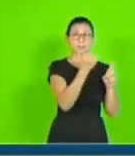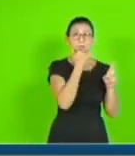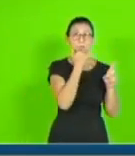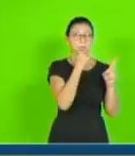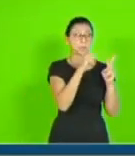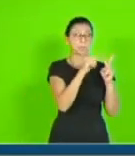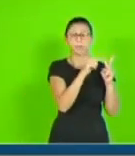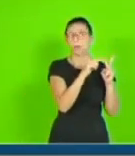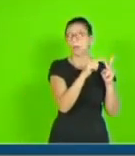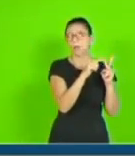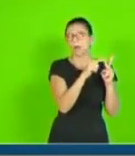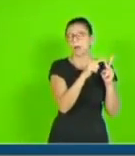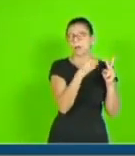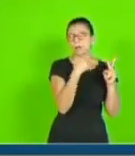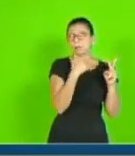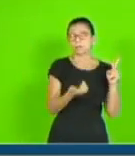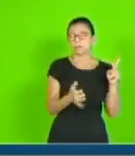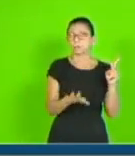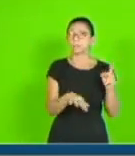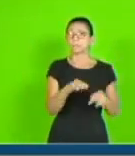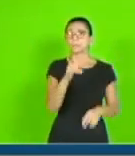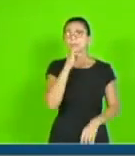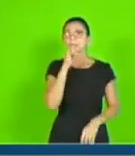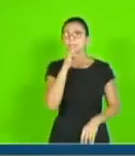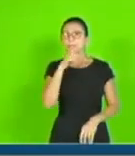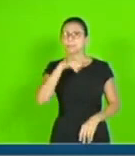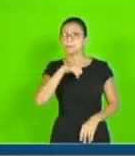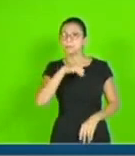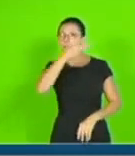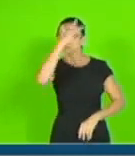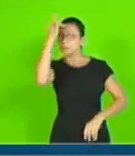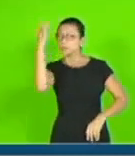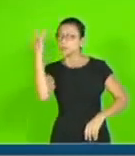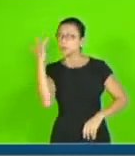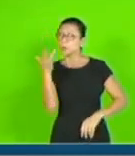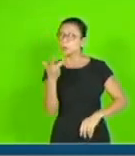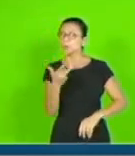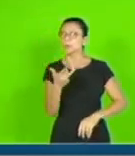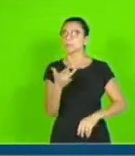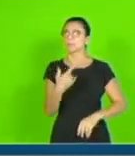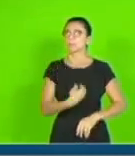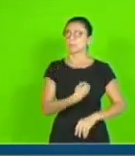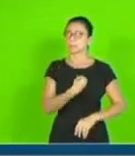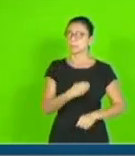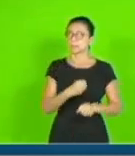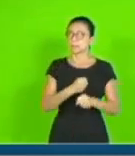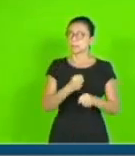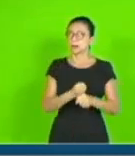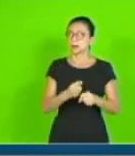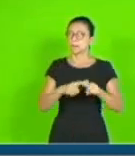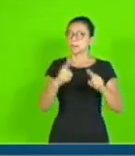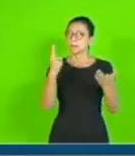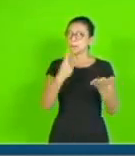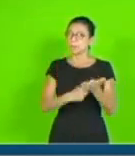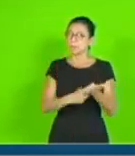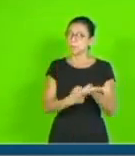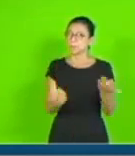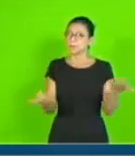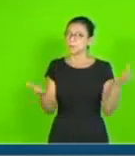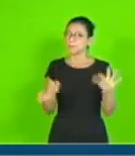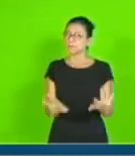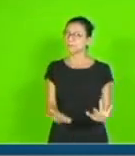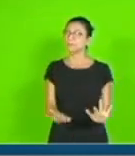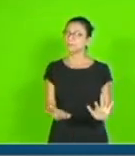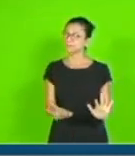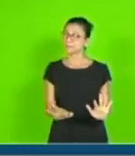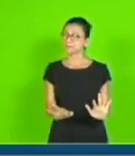them. And they're a group of people who don't want to participate in the feast. They